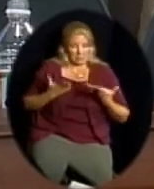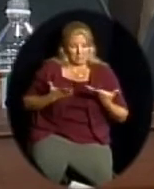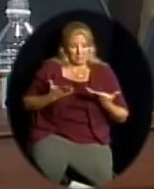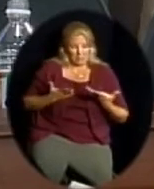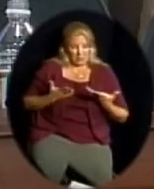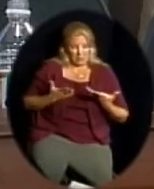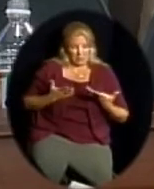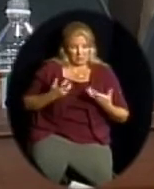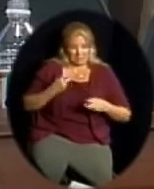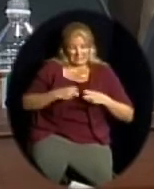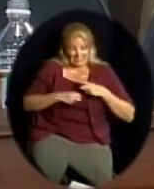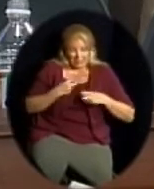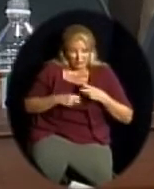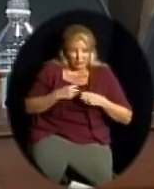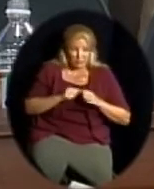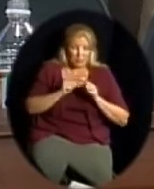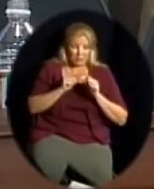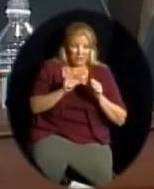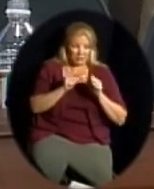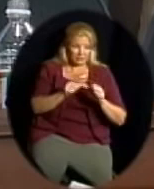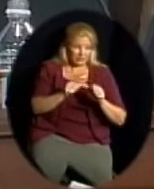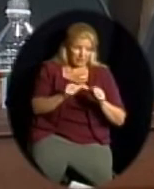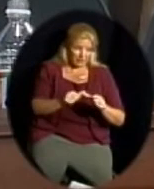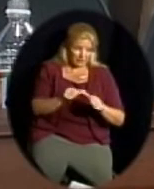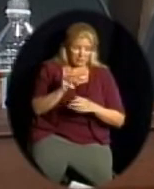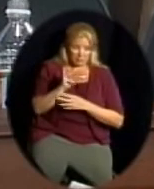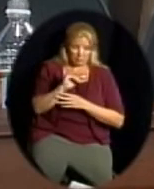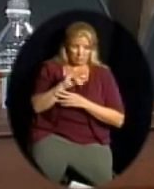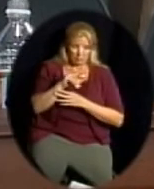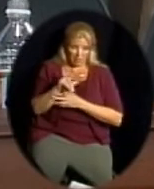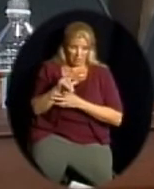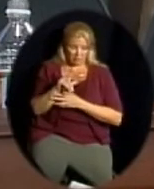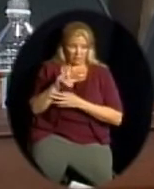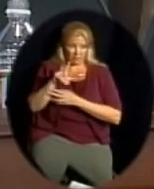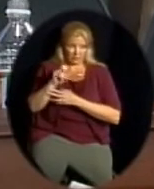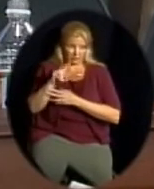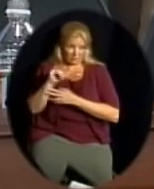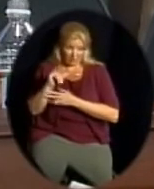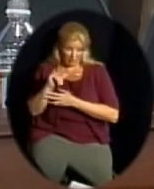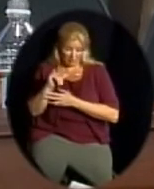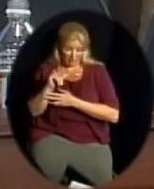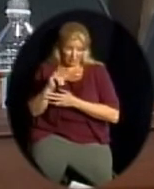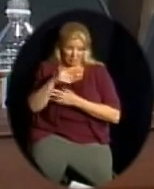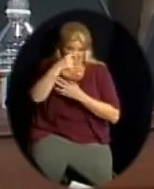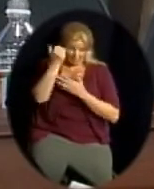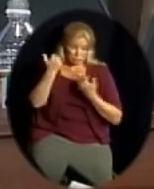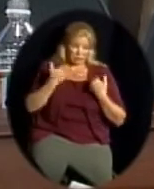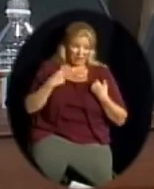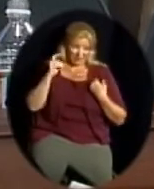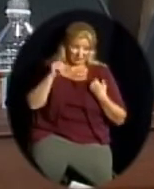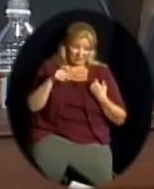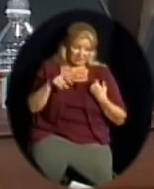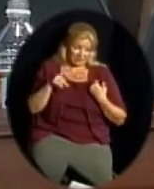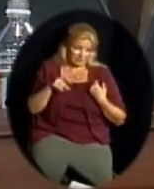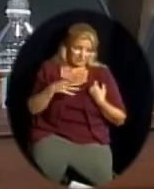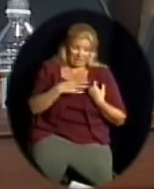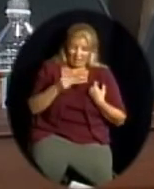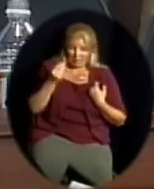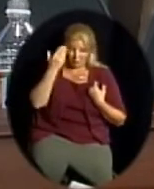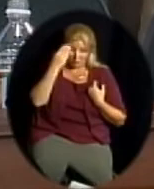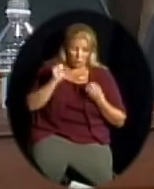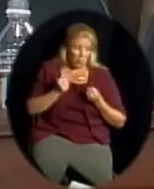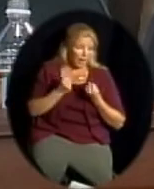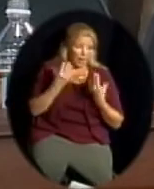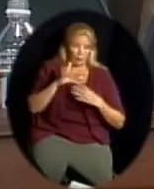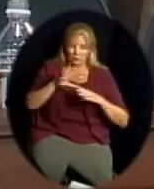in maintaining a stable mill levy based on what the needs are going to be and based on what that total bond issue is going to be.